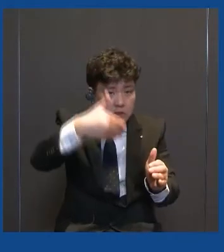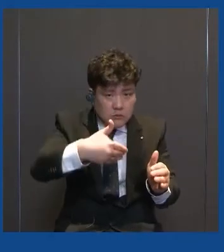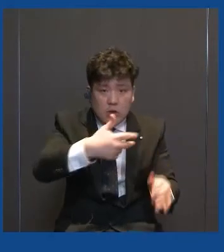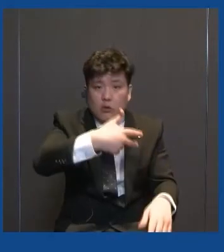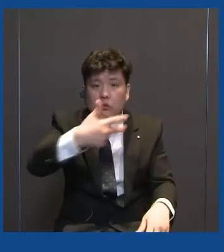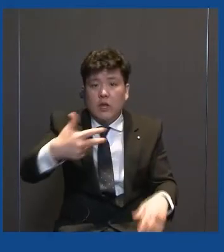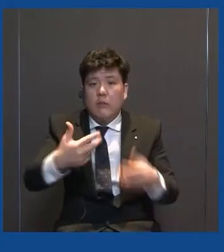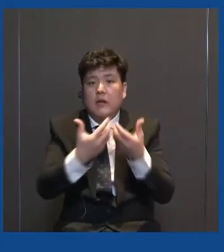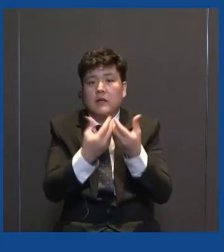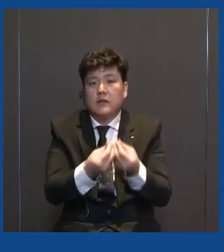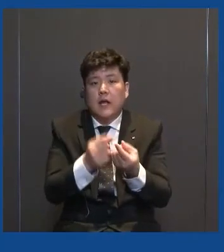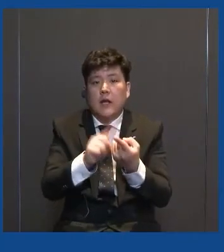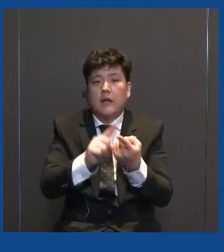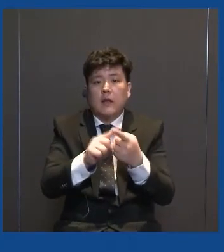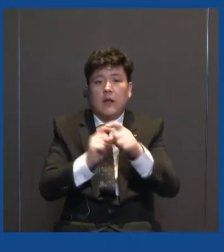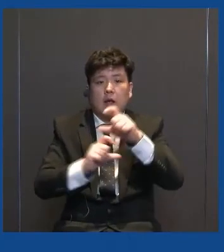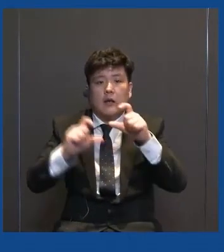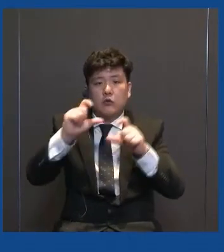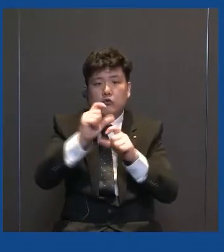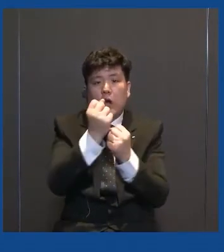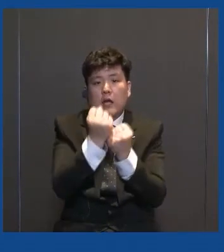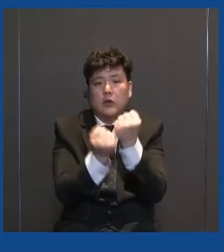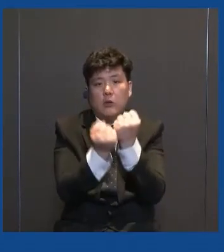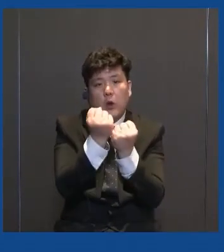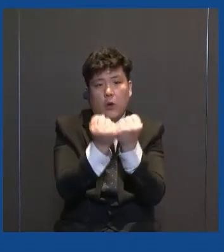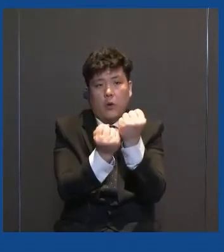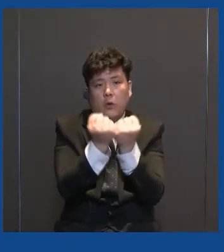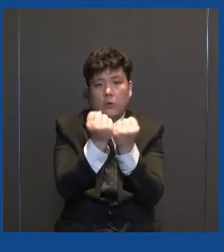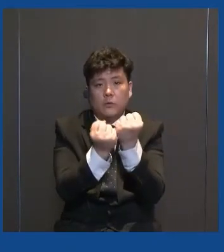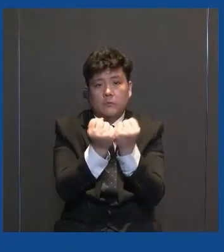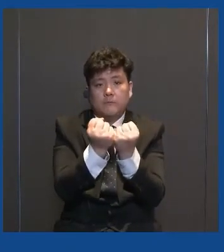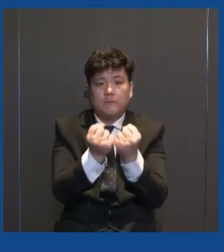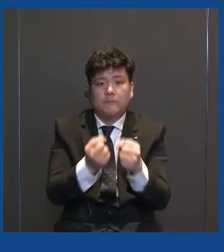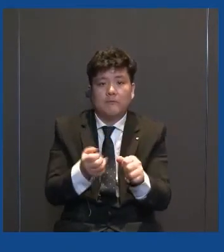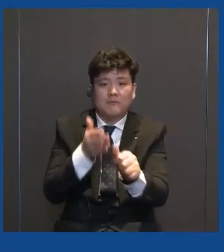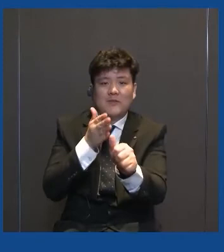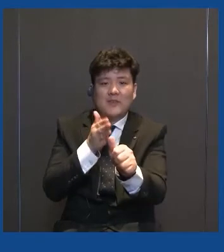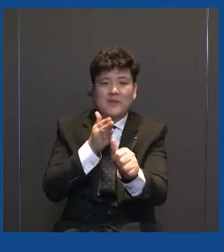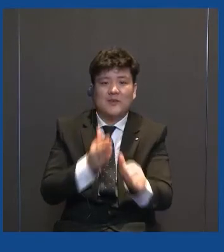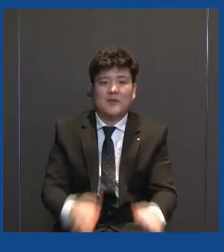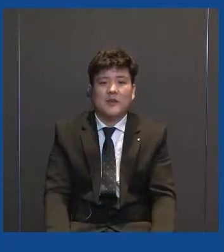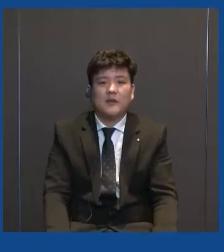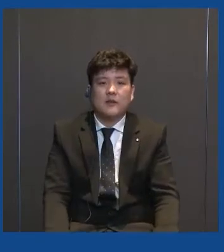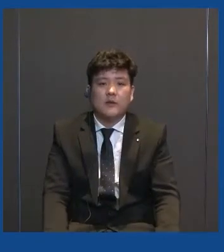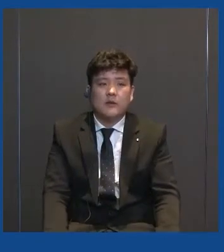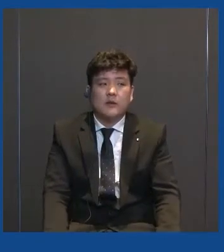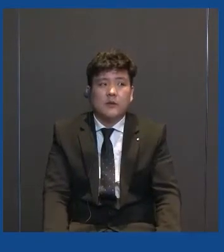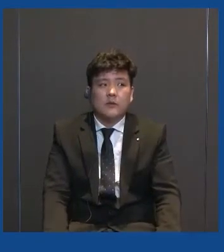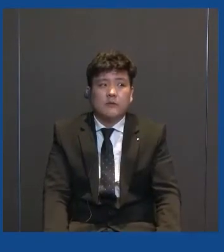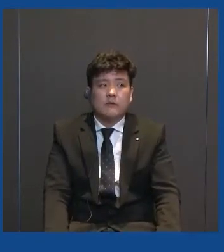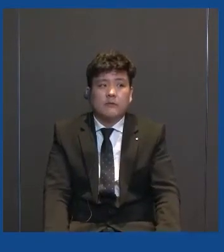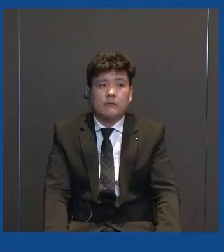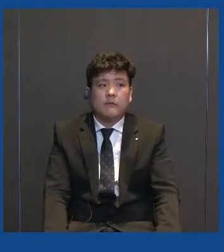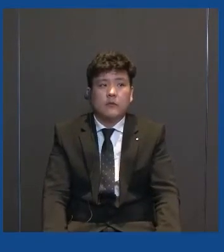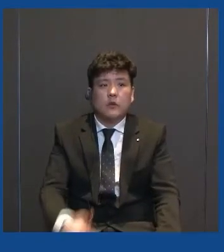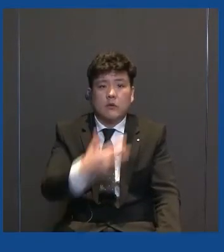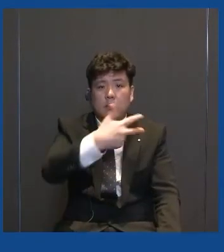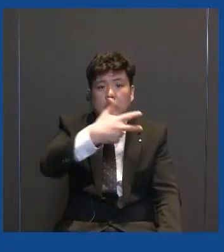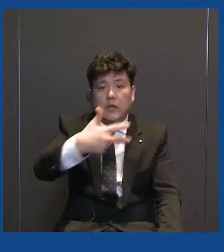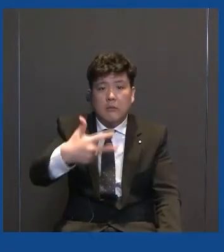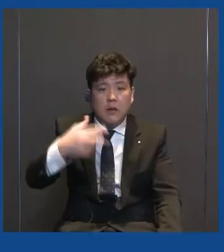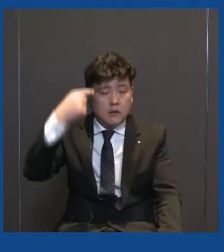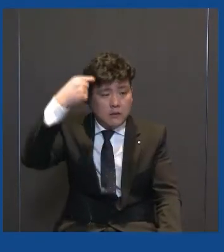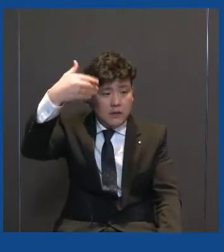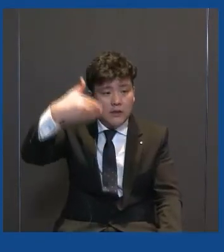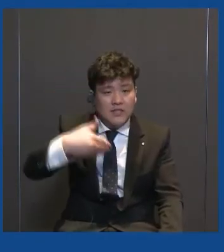us questions, and there was a request for the Danish speaker to give us further